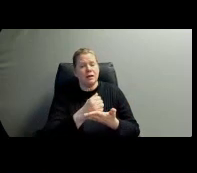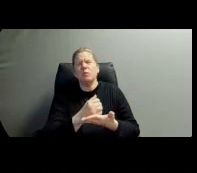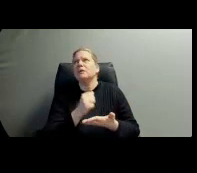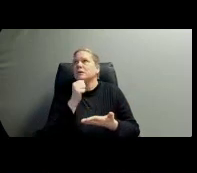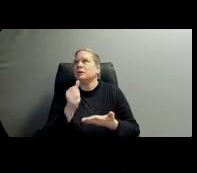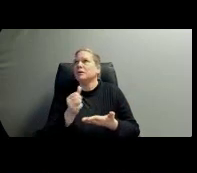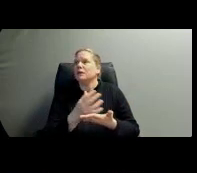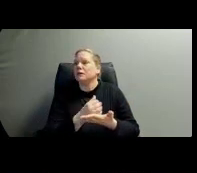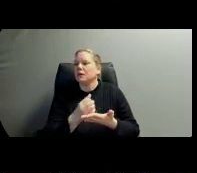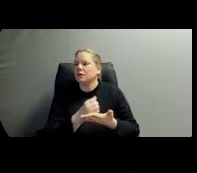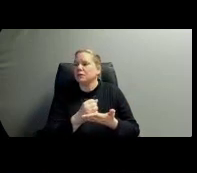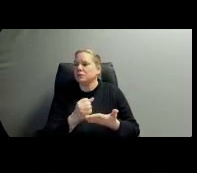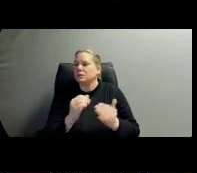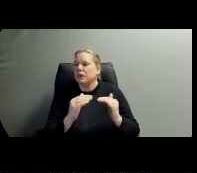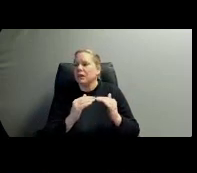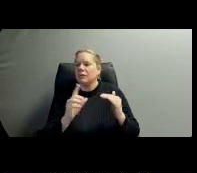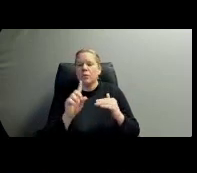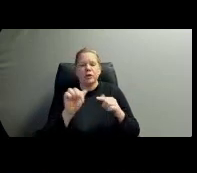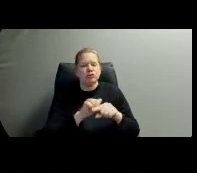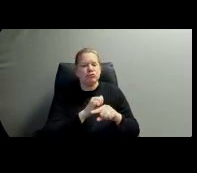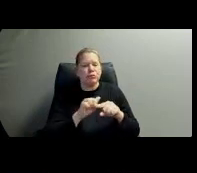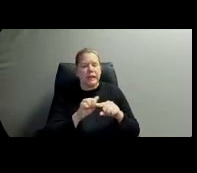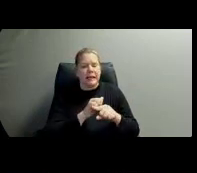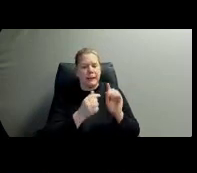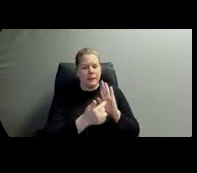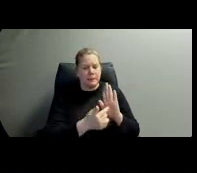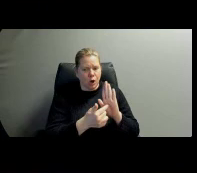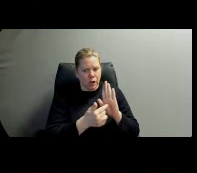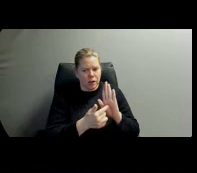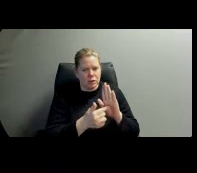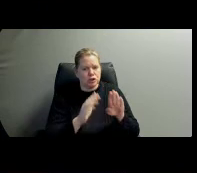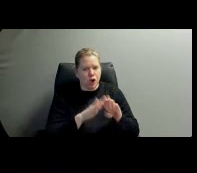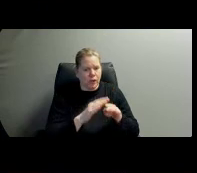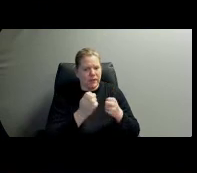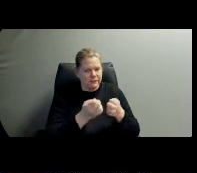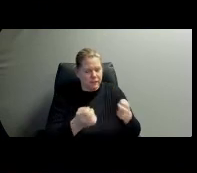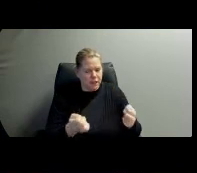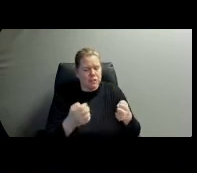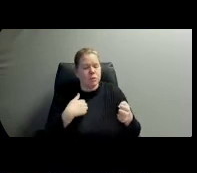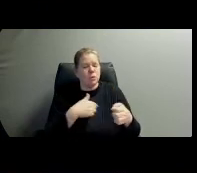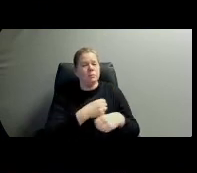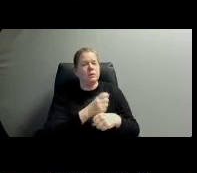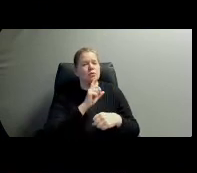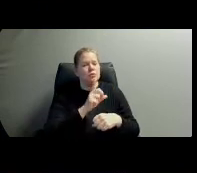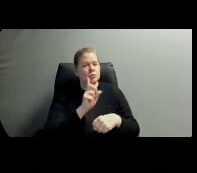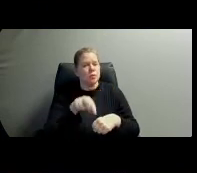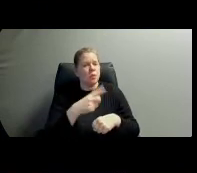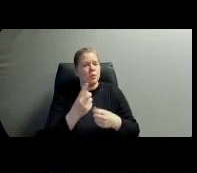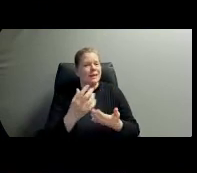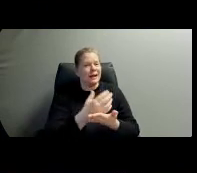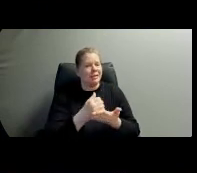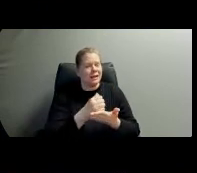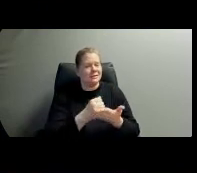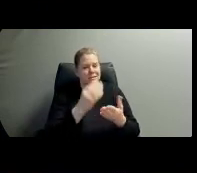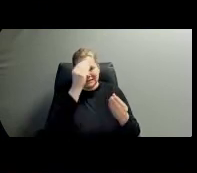level, at the level where we are training the models individually on the devices, we make sure that we are only collecting